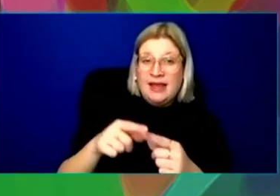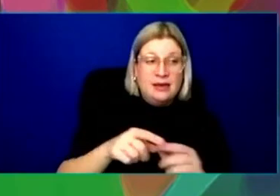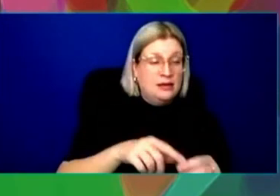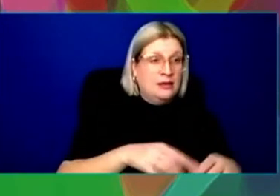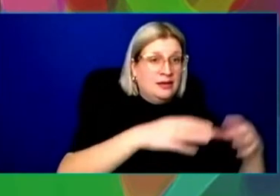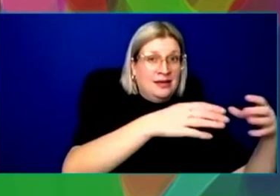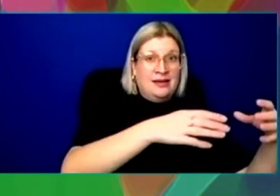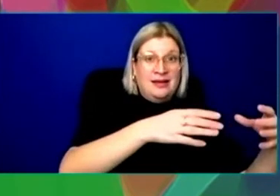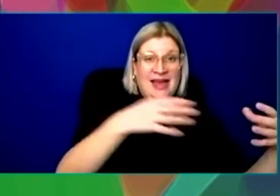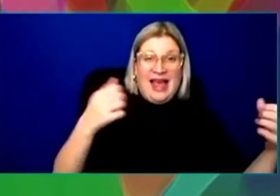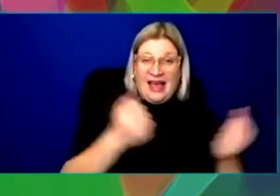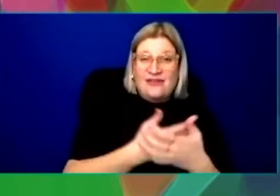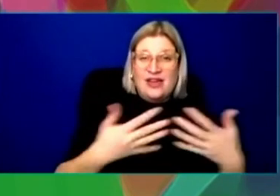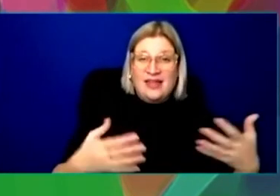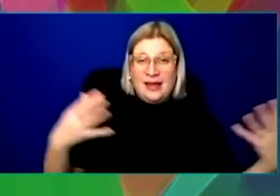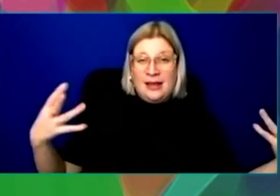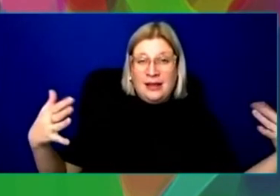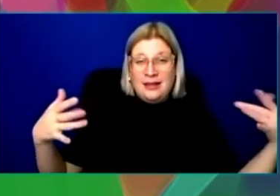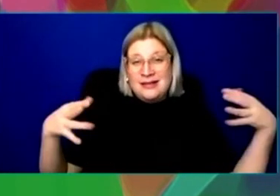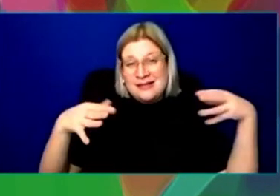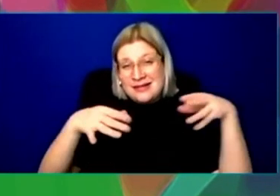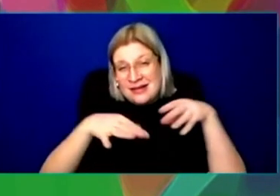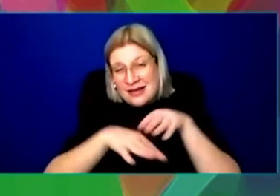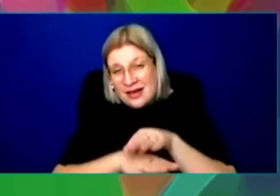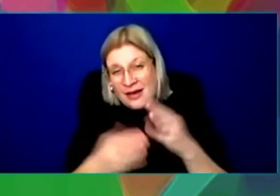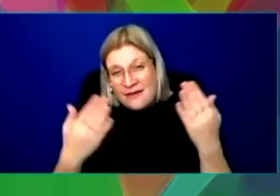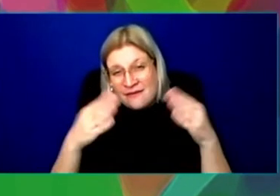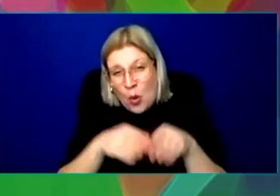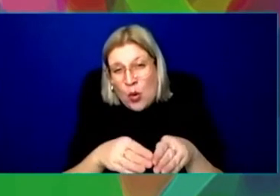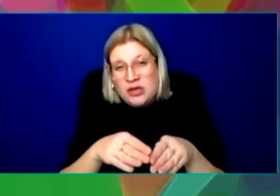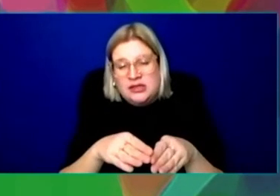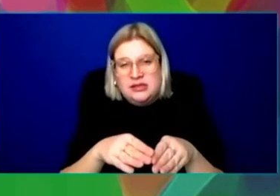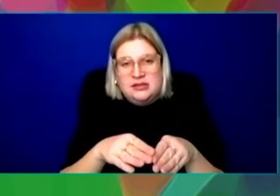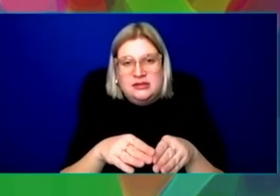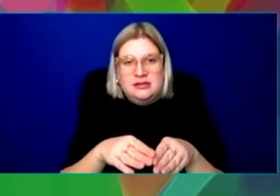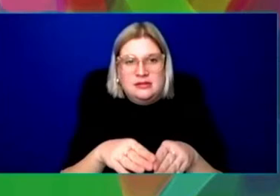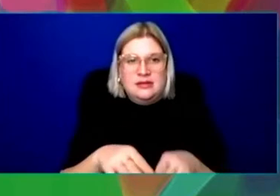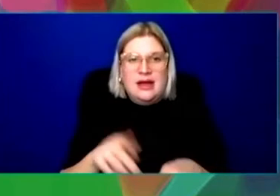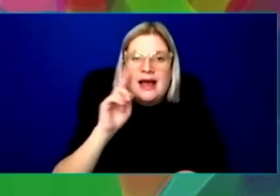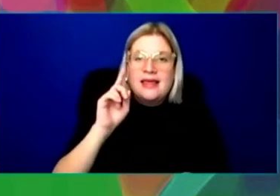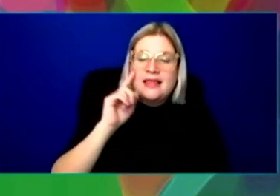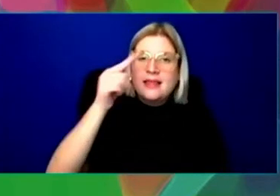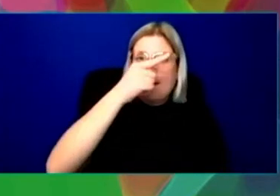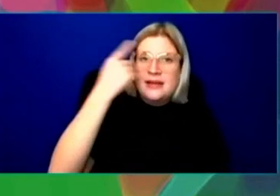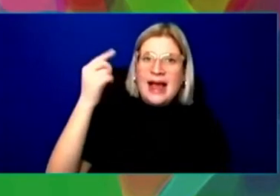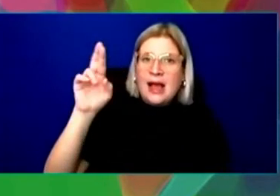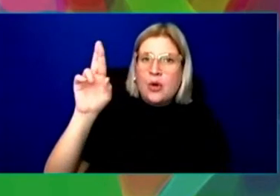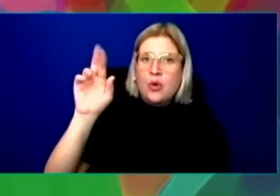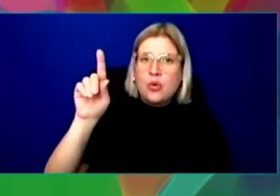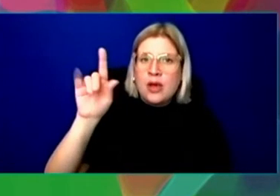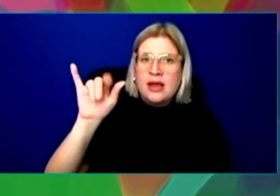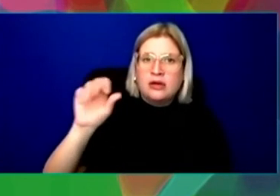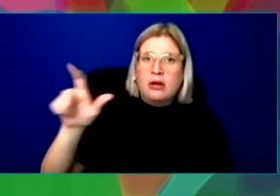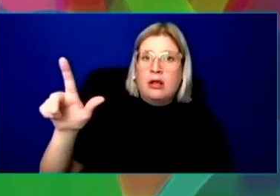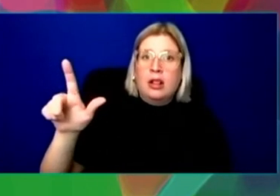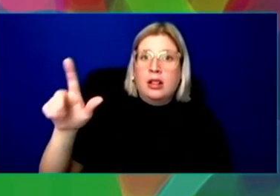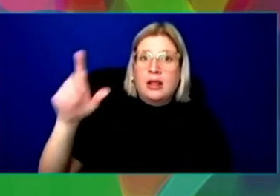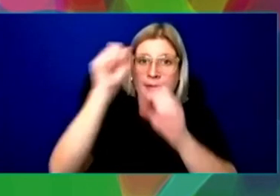other, you know? Yeah, as far as like imagination, I think that the Black radical imagination borrowed from Robin D.G. Kelly